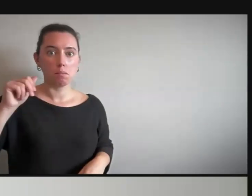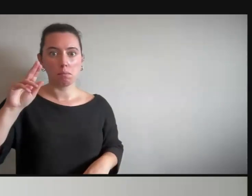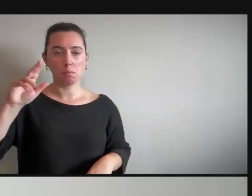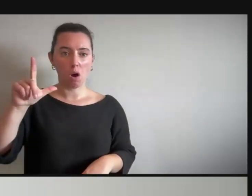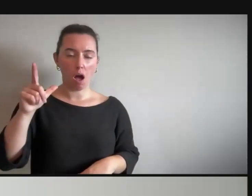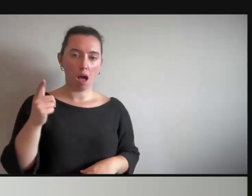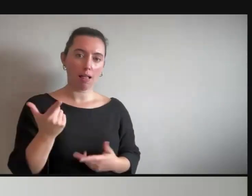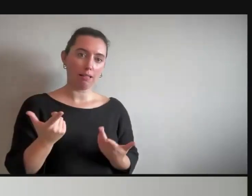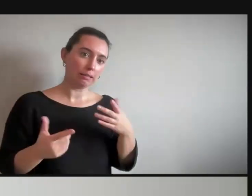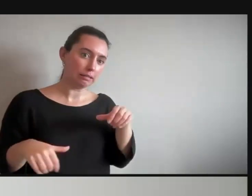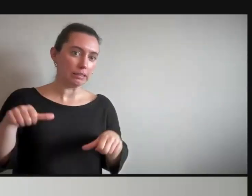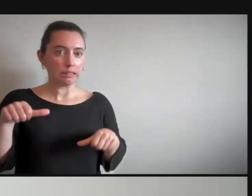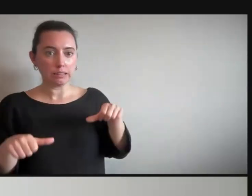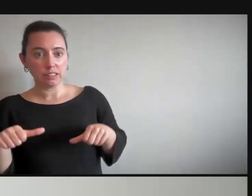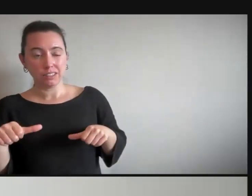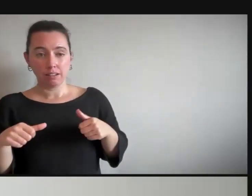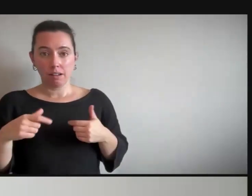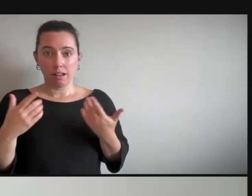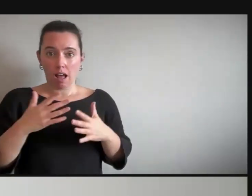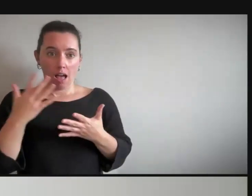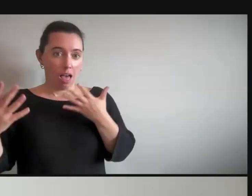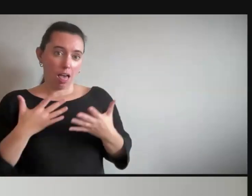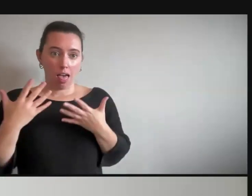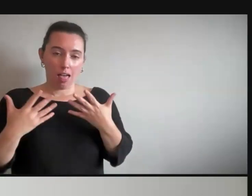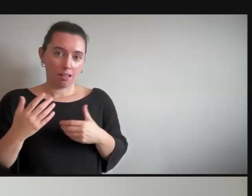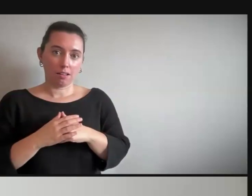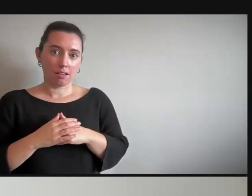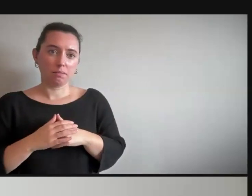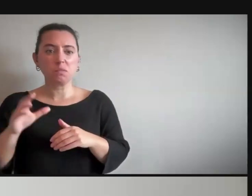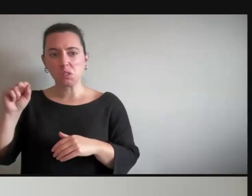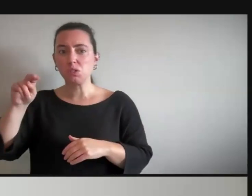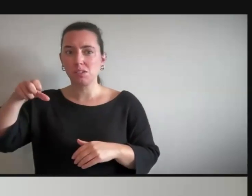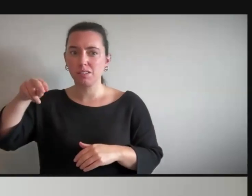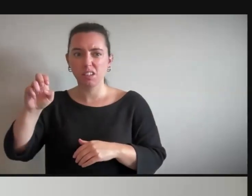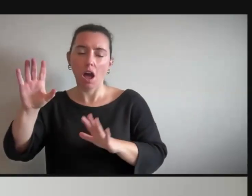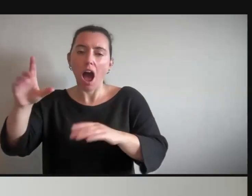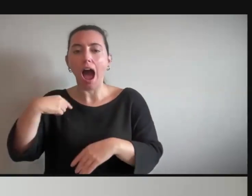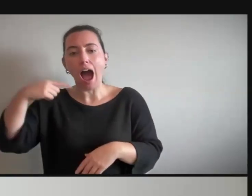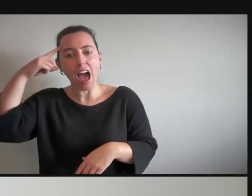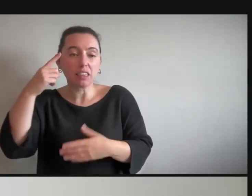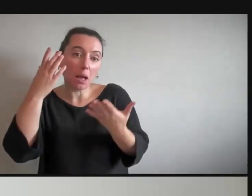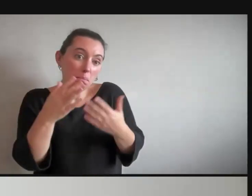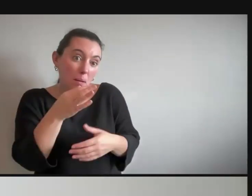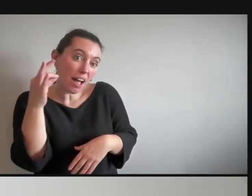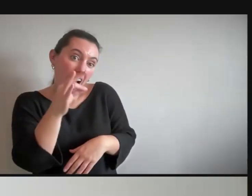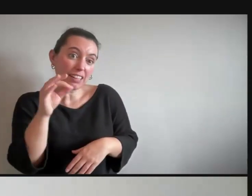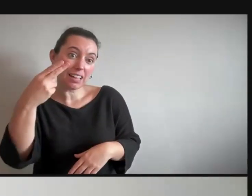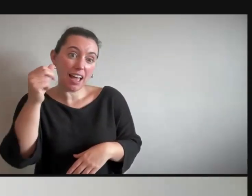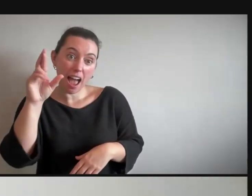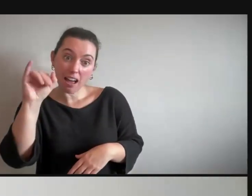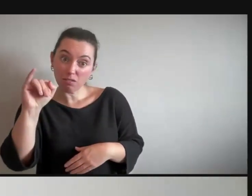is that possible? I work for So I think we put this to the monitoring agency instead. Harri, do you have a view on